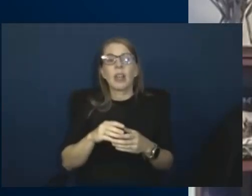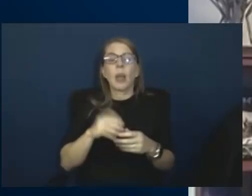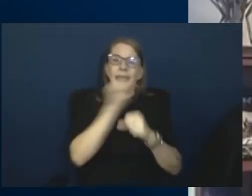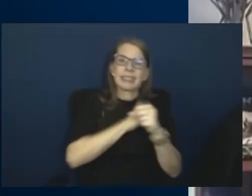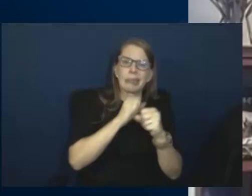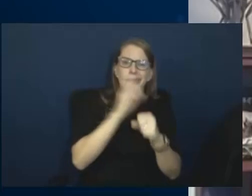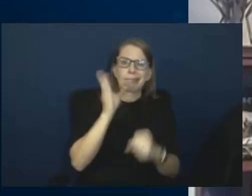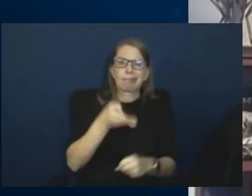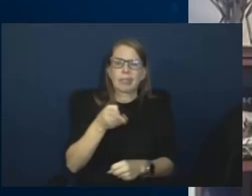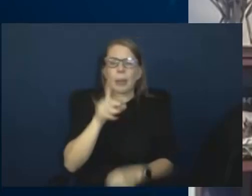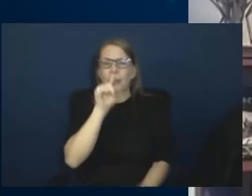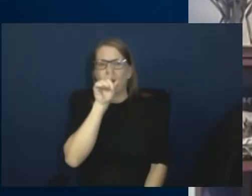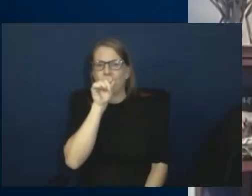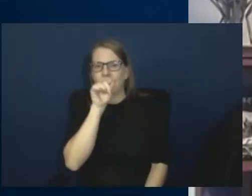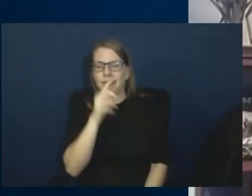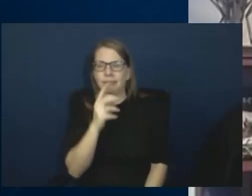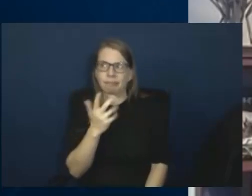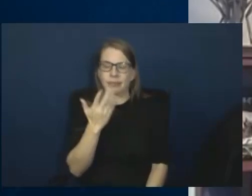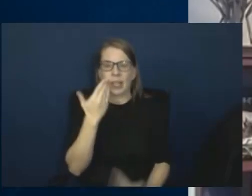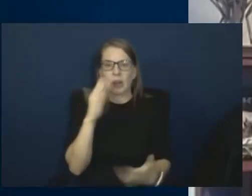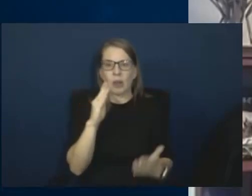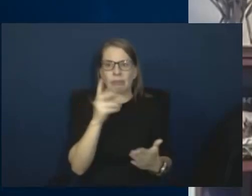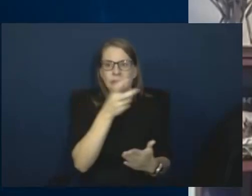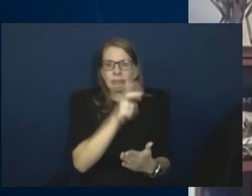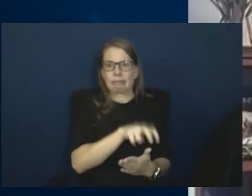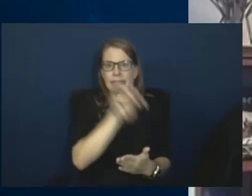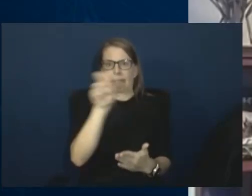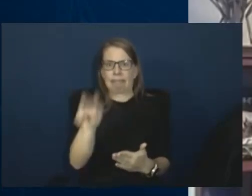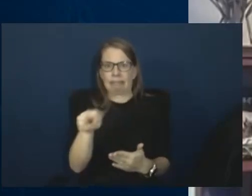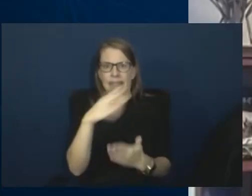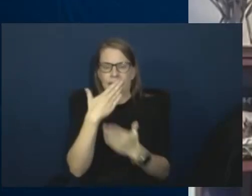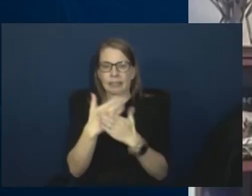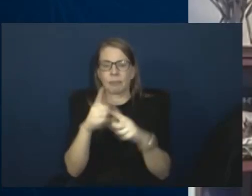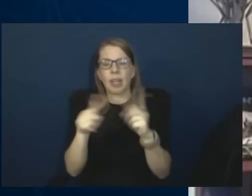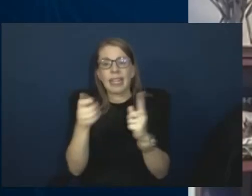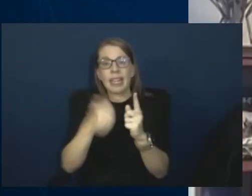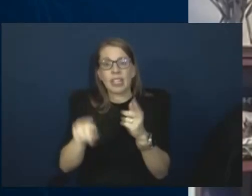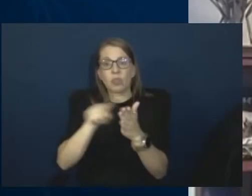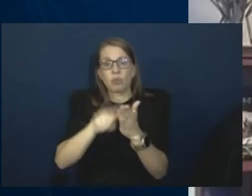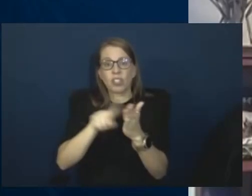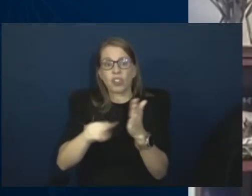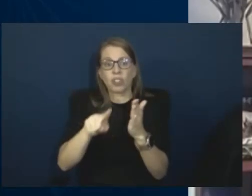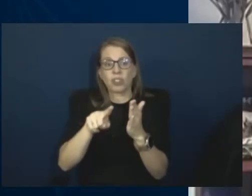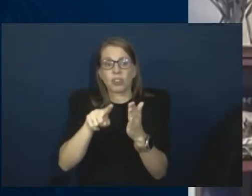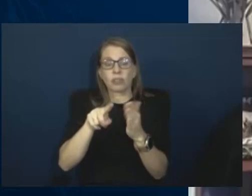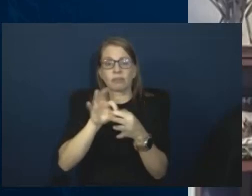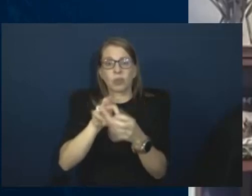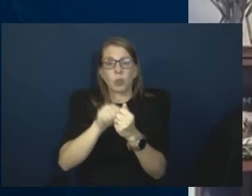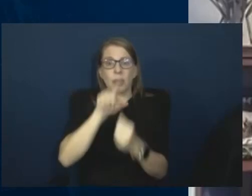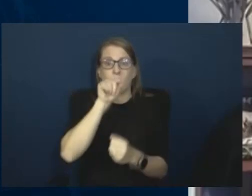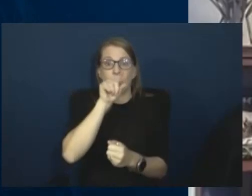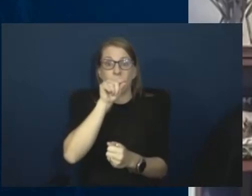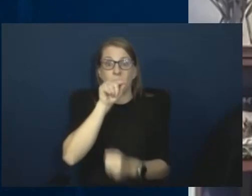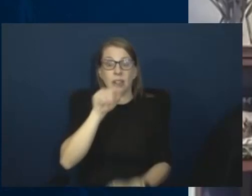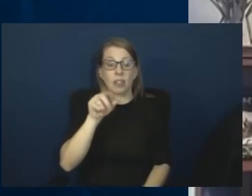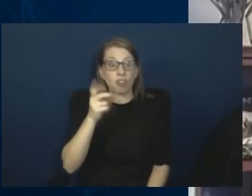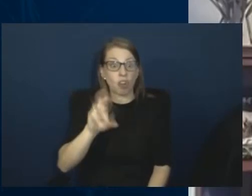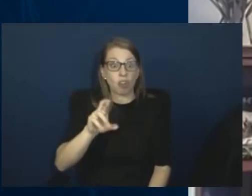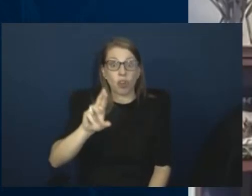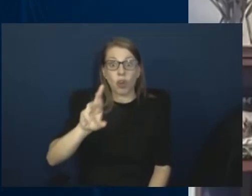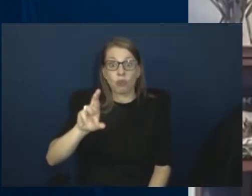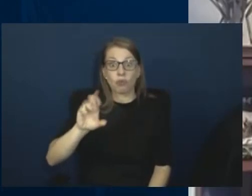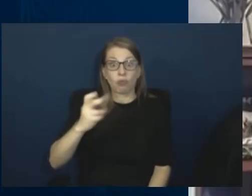is a good leap, but somebody was wondering if there's been any research in birds. Dr. Richt, anything you can add to